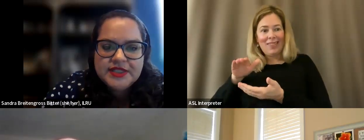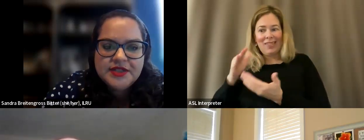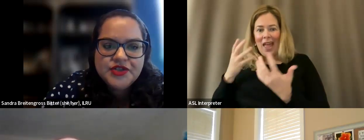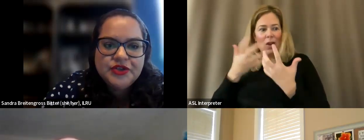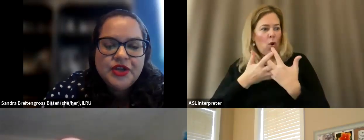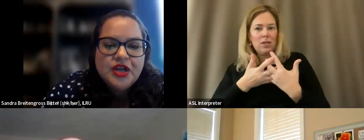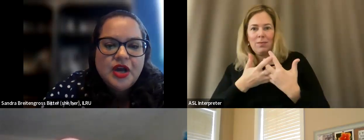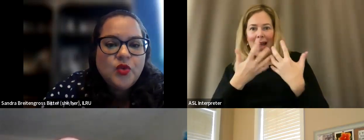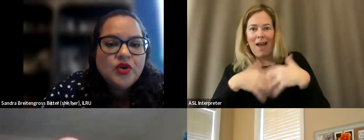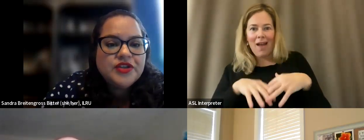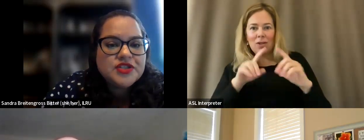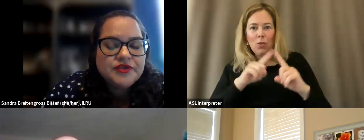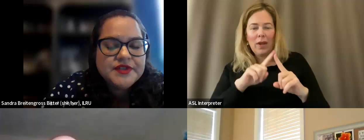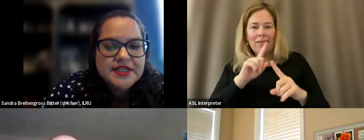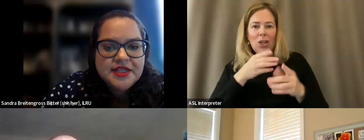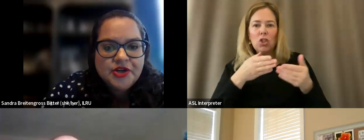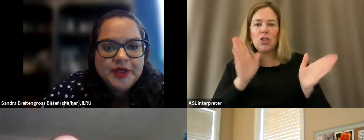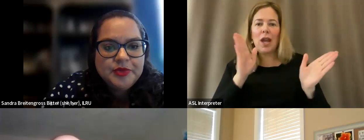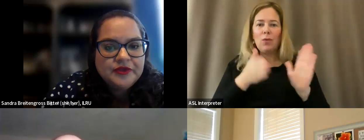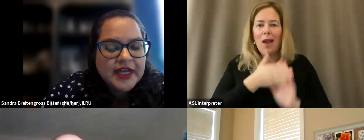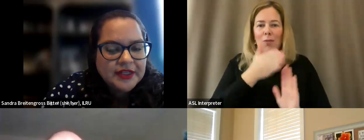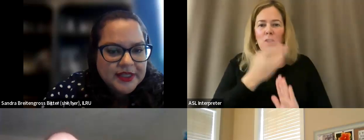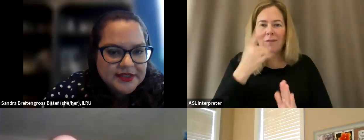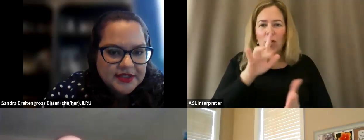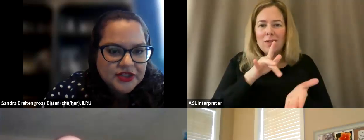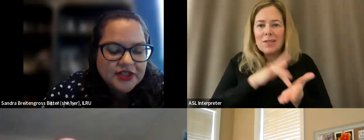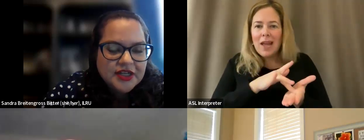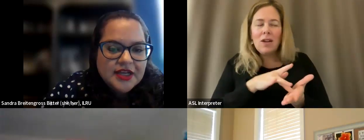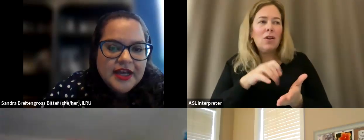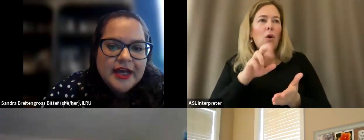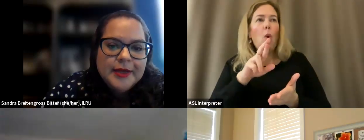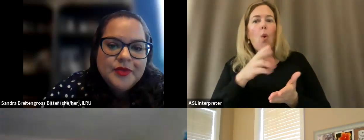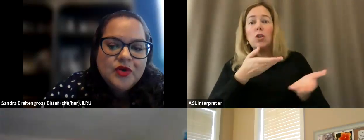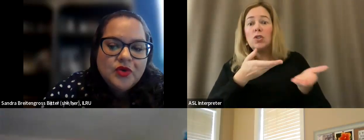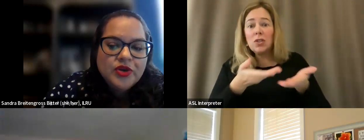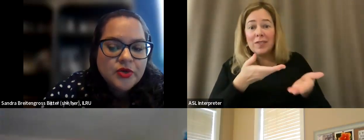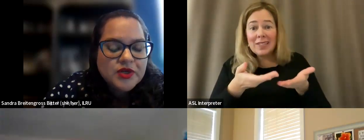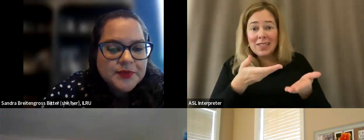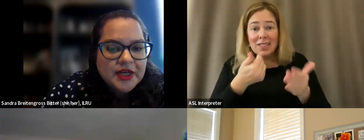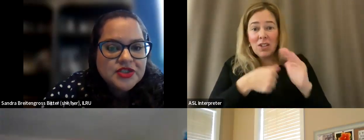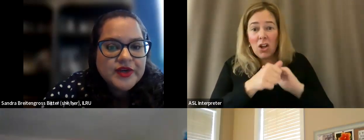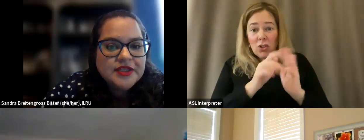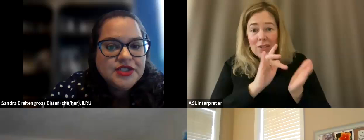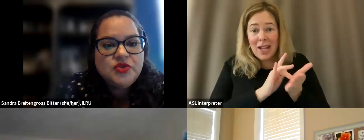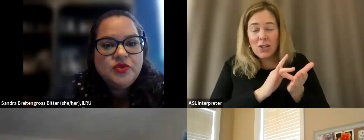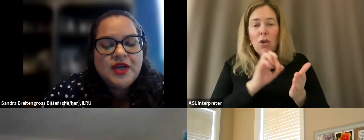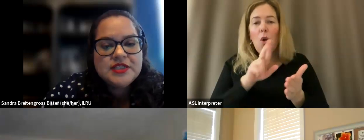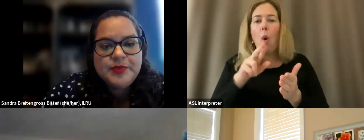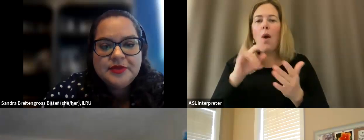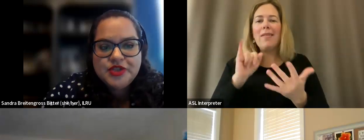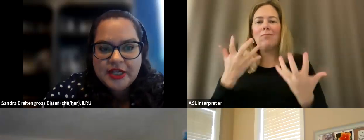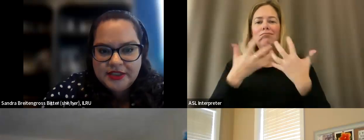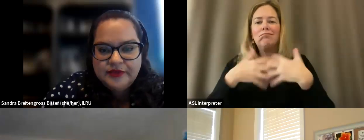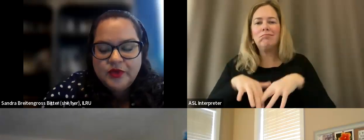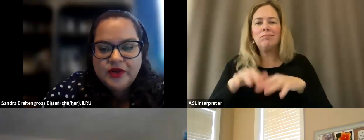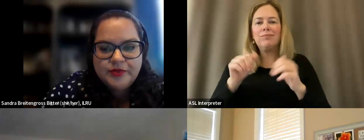operations of a center or the services that are being provided by the center, or that correspond directly to a